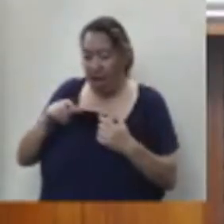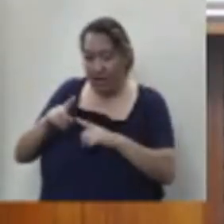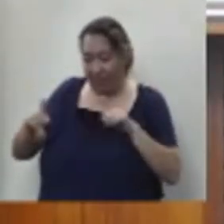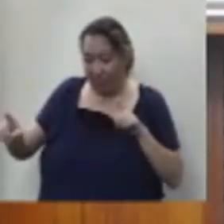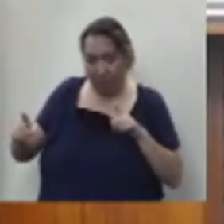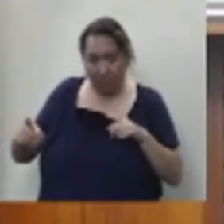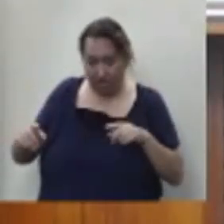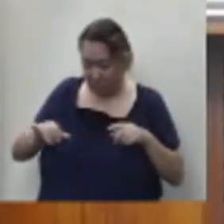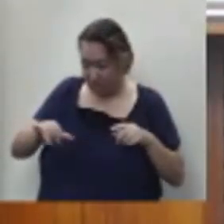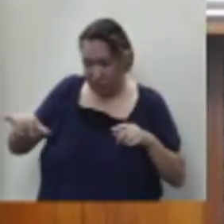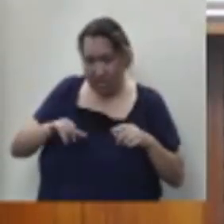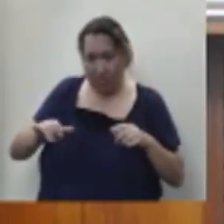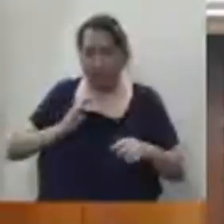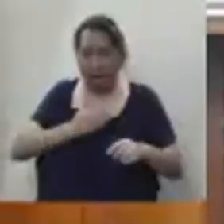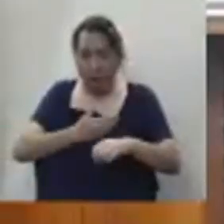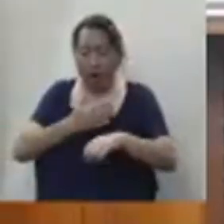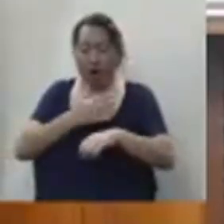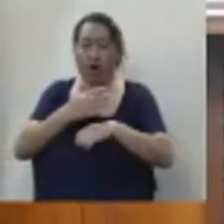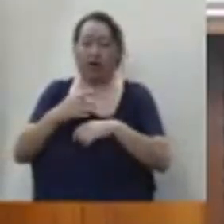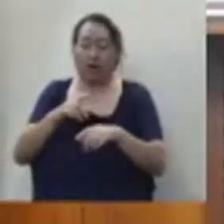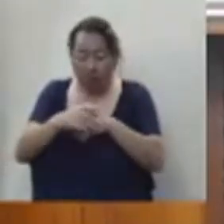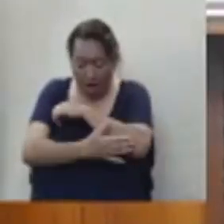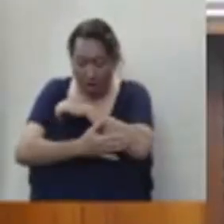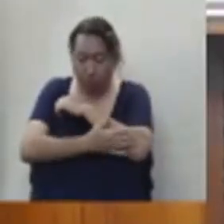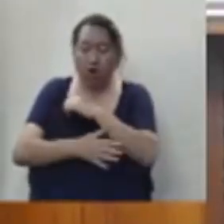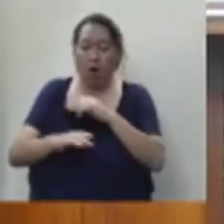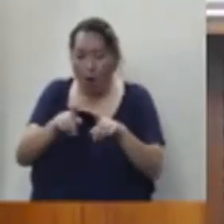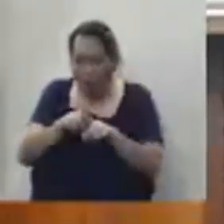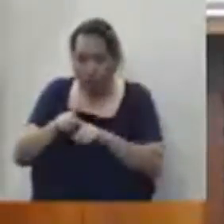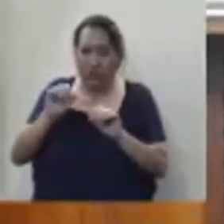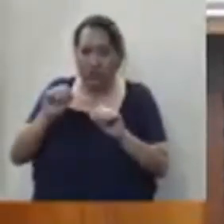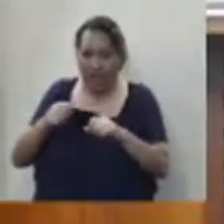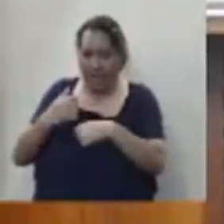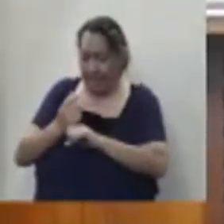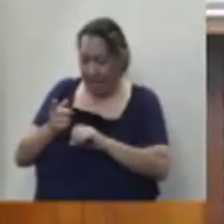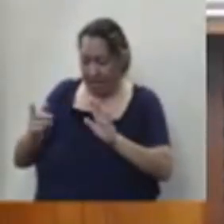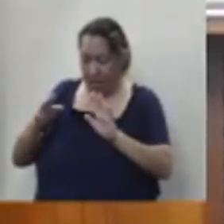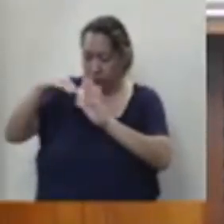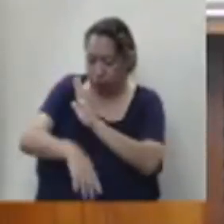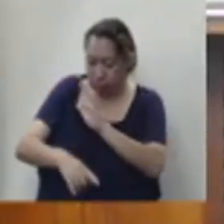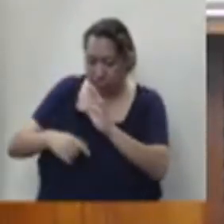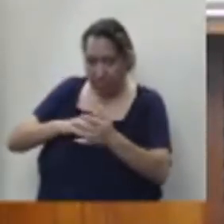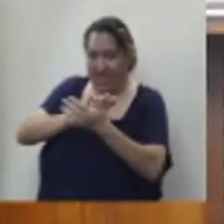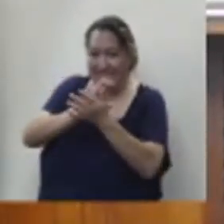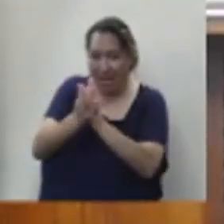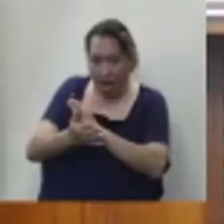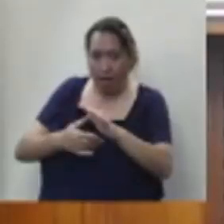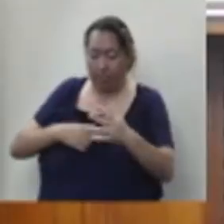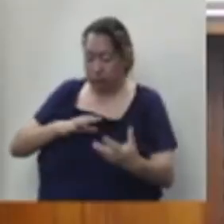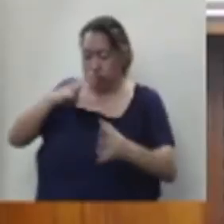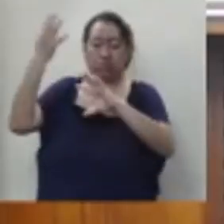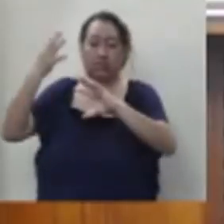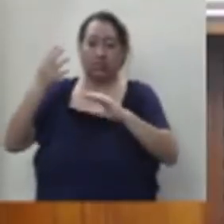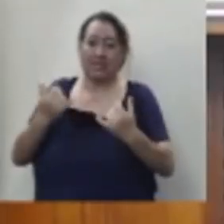lifting restrictions too quickly can plunge them back into chaos. I must stress that these actions